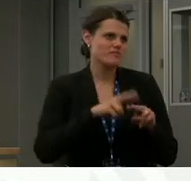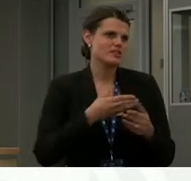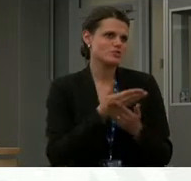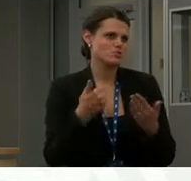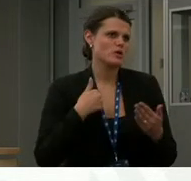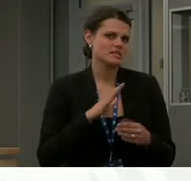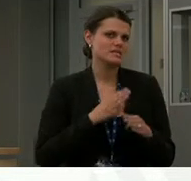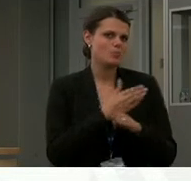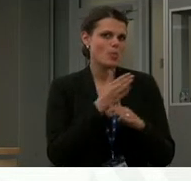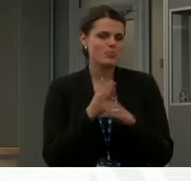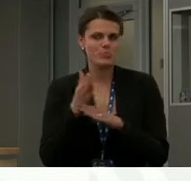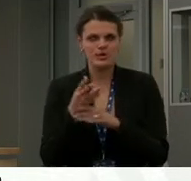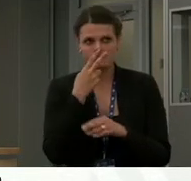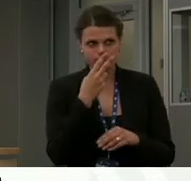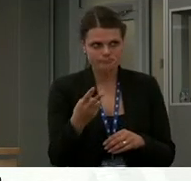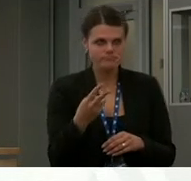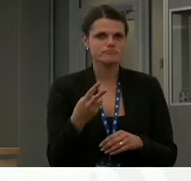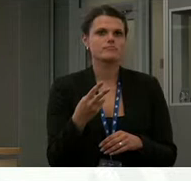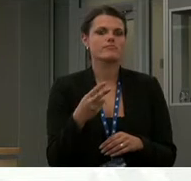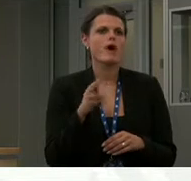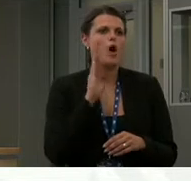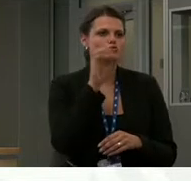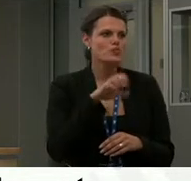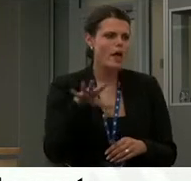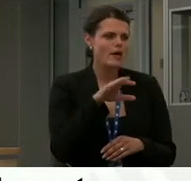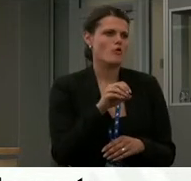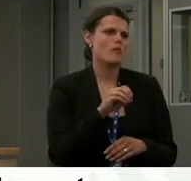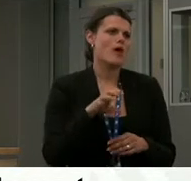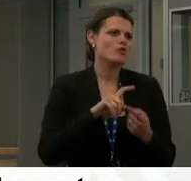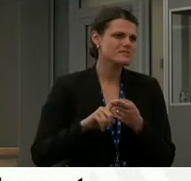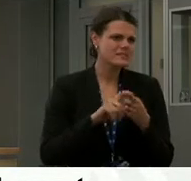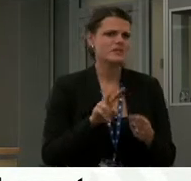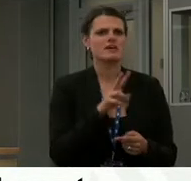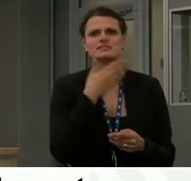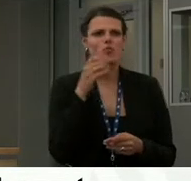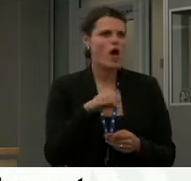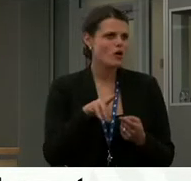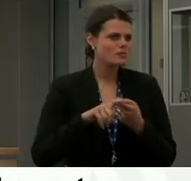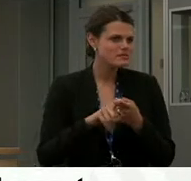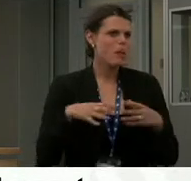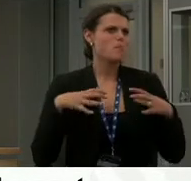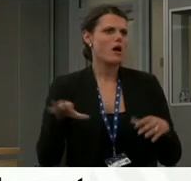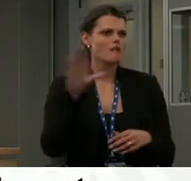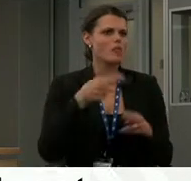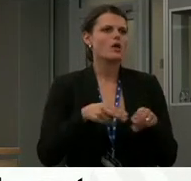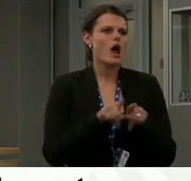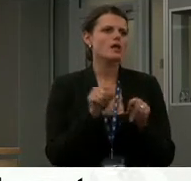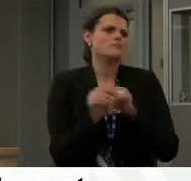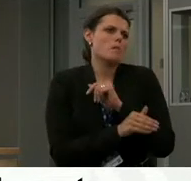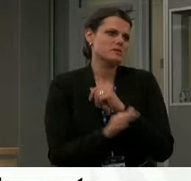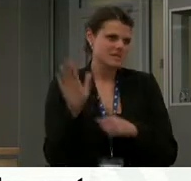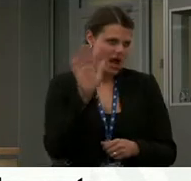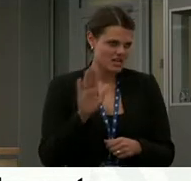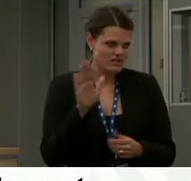I've been to. In Western and Eastern Europe, in EU and non-EU countries, in rich countries and not so rich